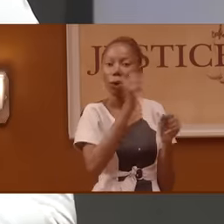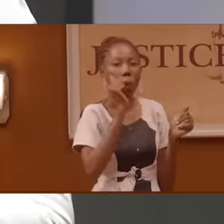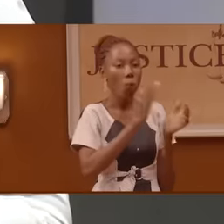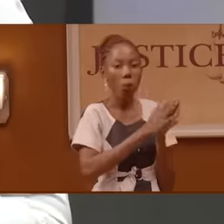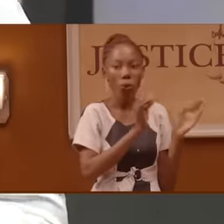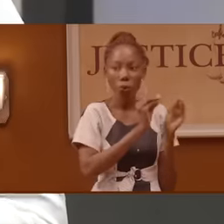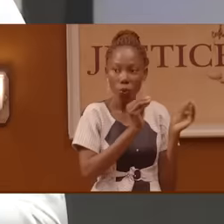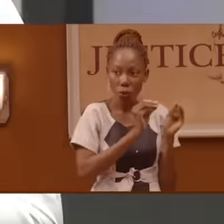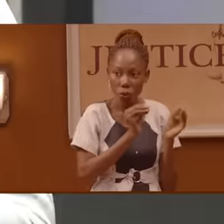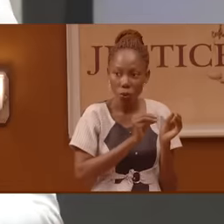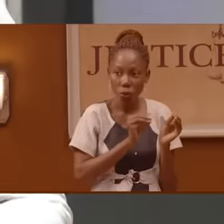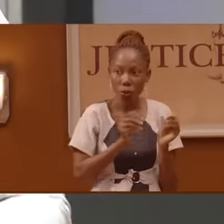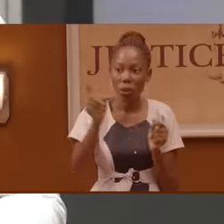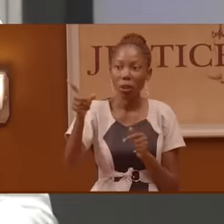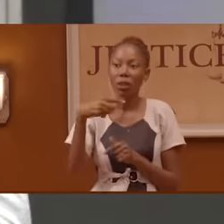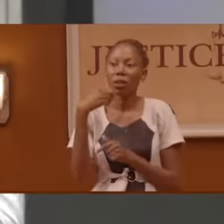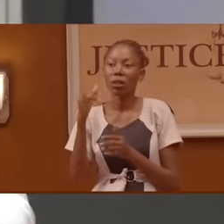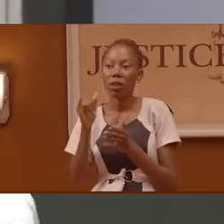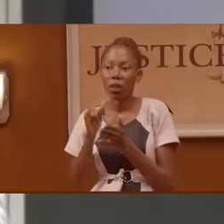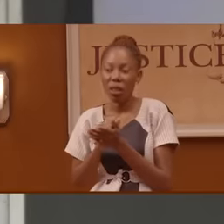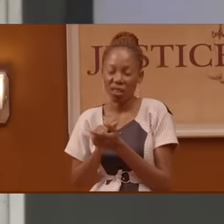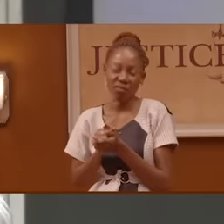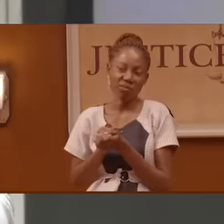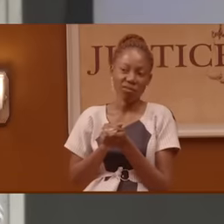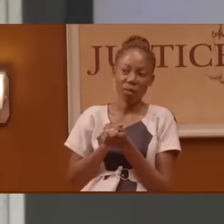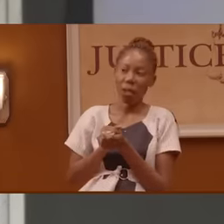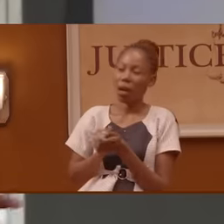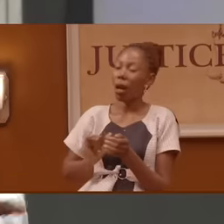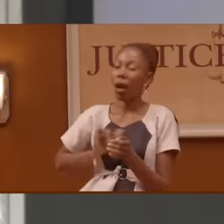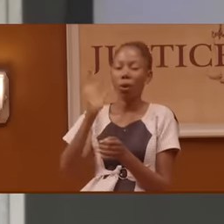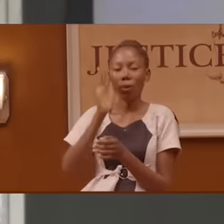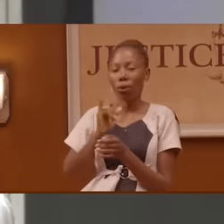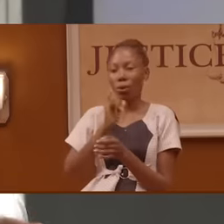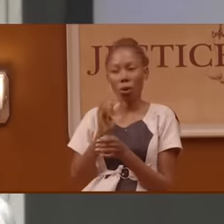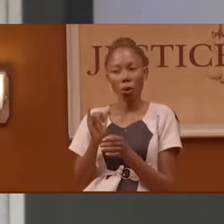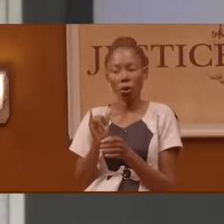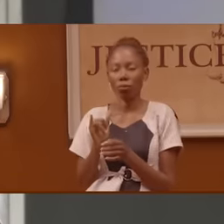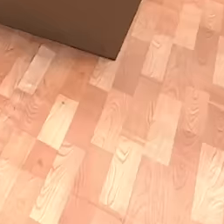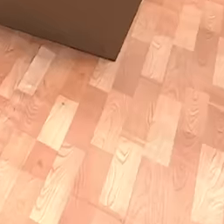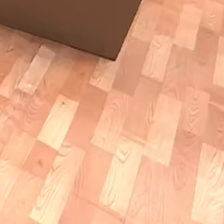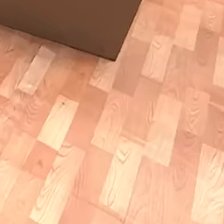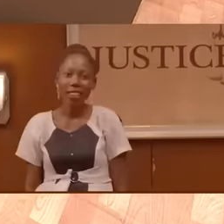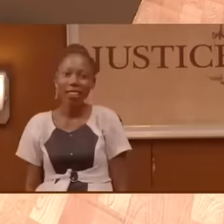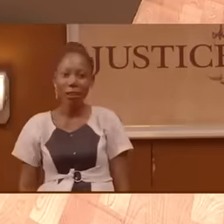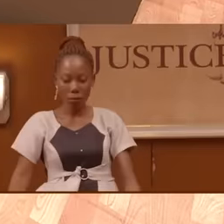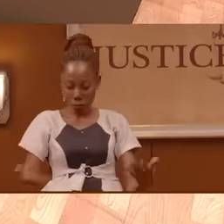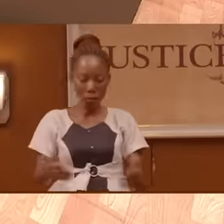that in 2012, I said, no, I'm not agreeing. I'm not going to agree. So,